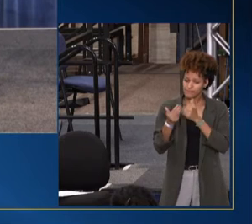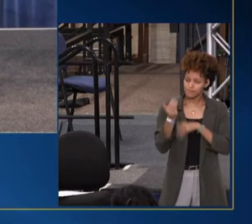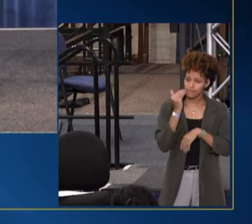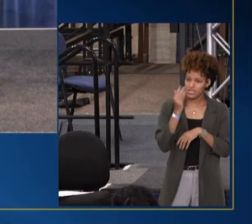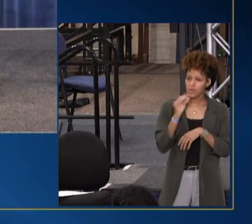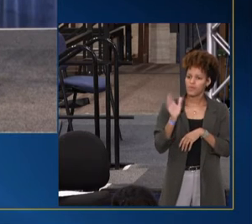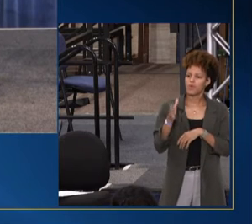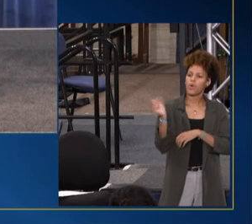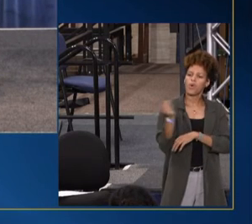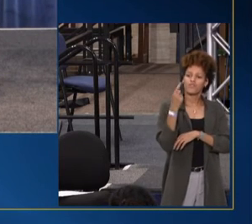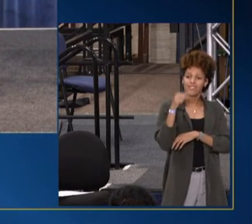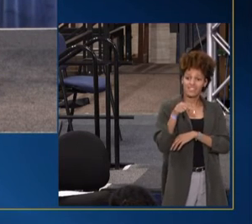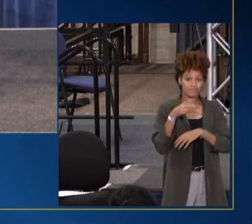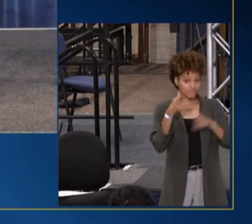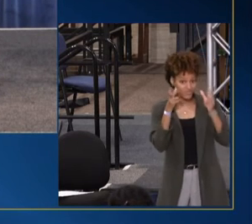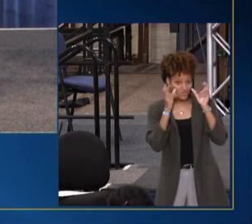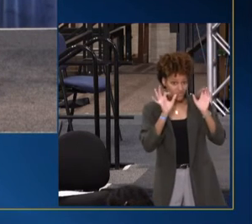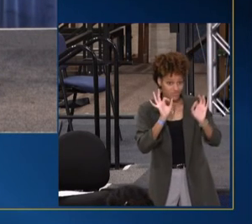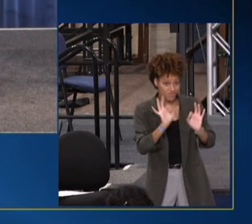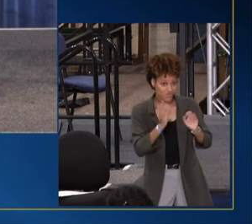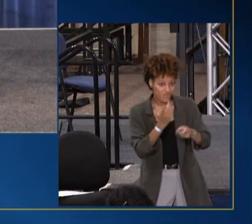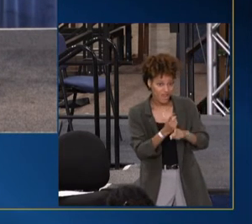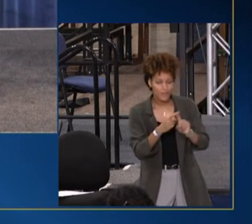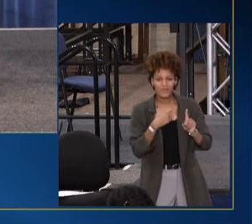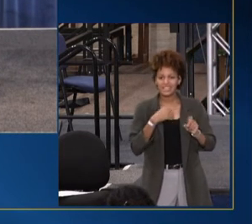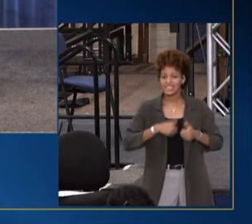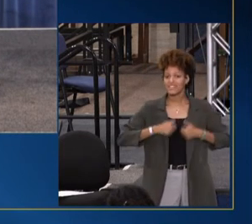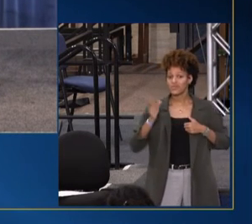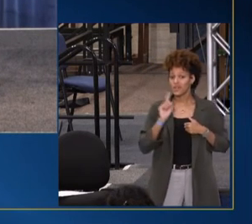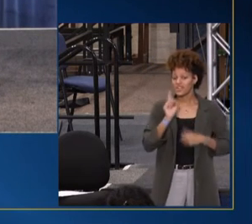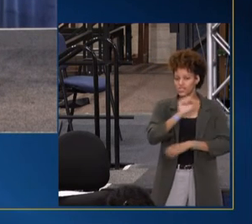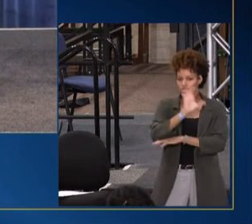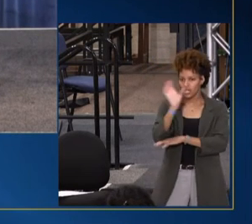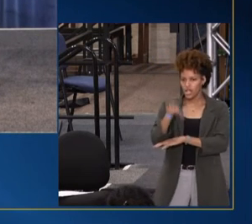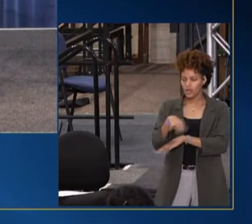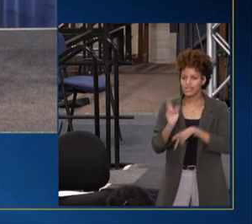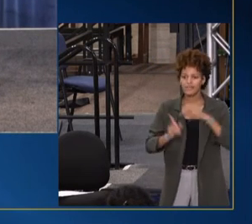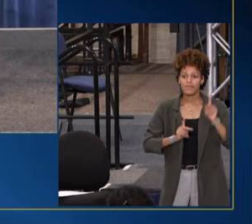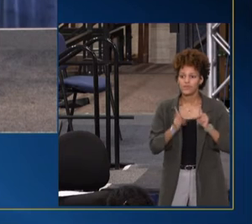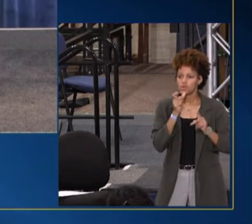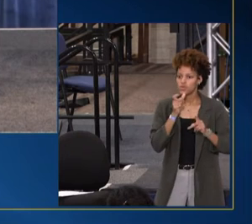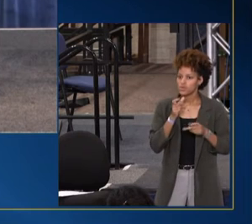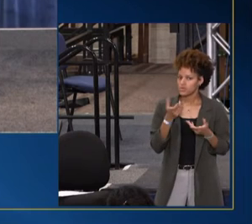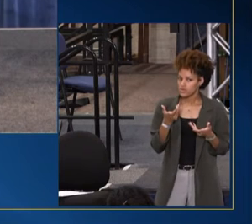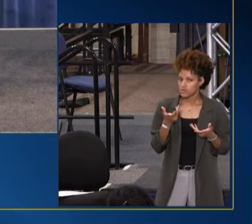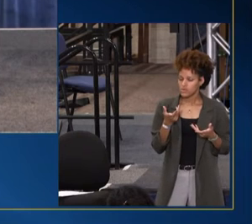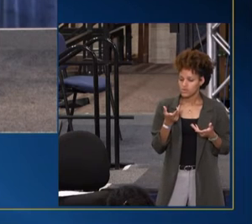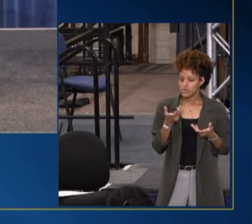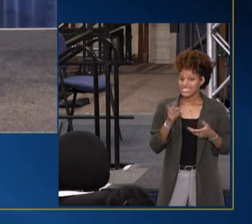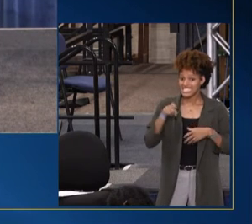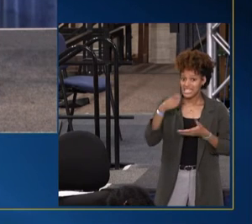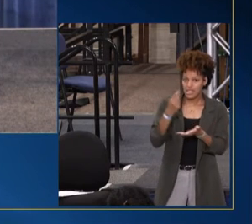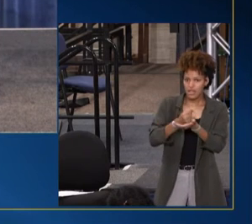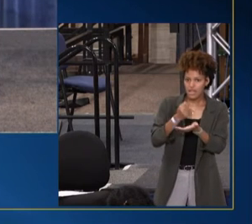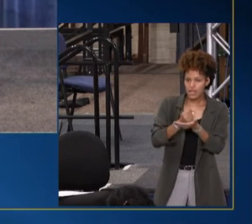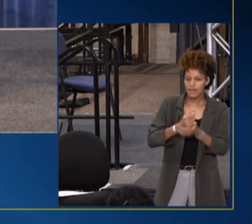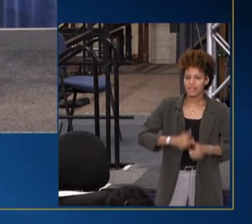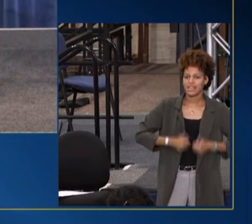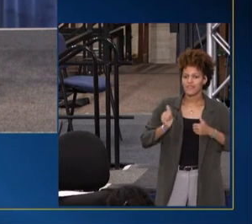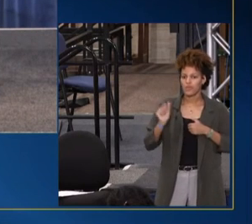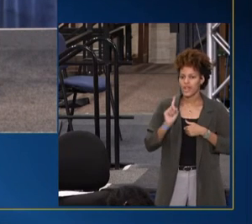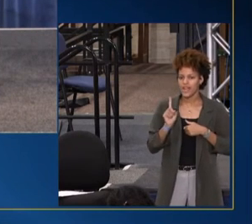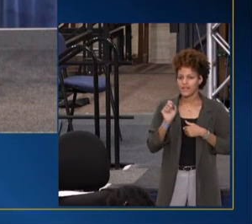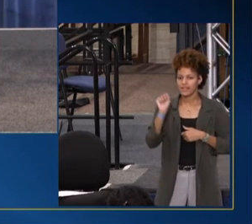for them. And it sounds really great, but we lived in Chicago, and the folks that were needing therapy lived on the south side of